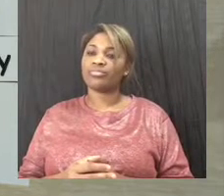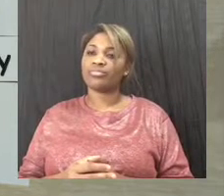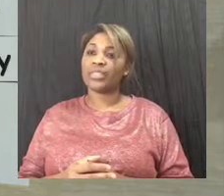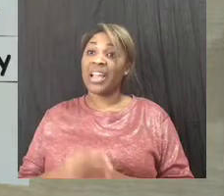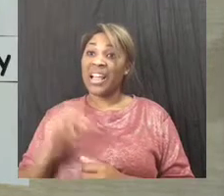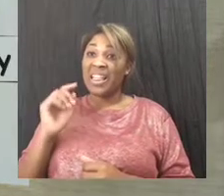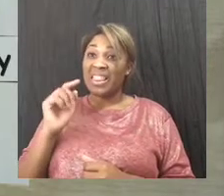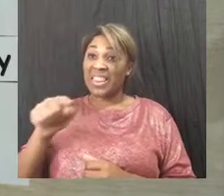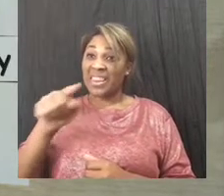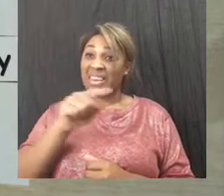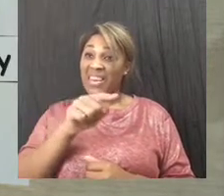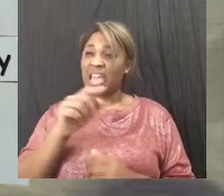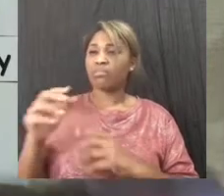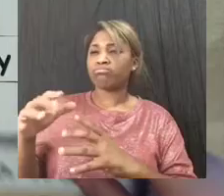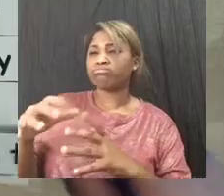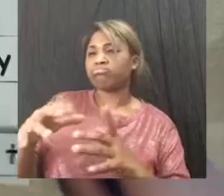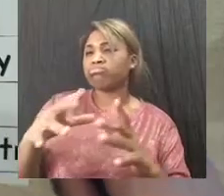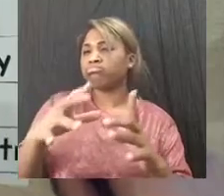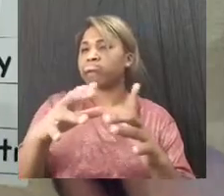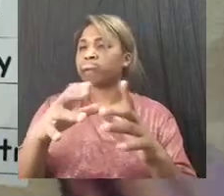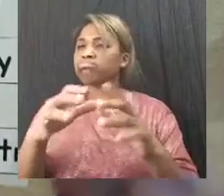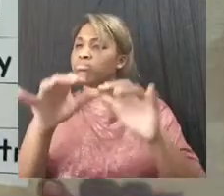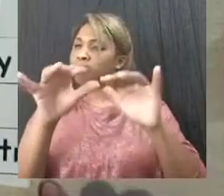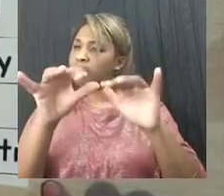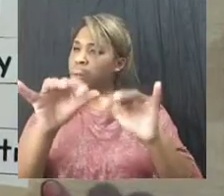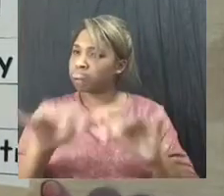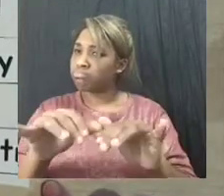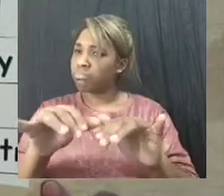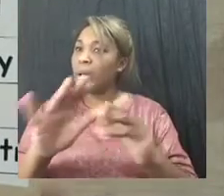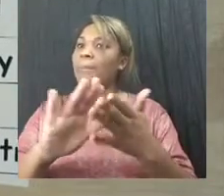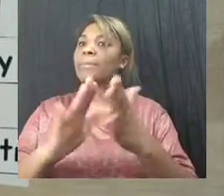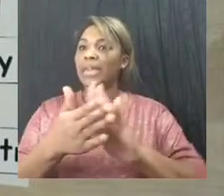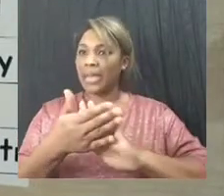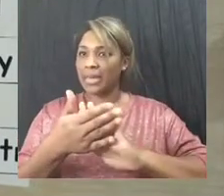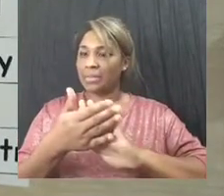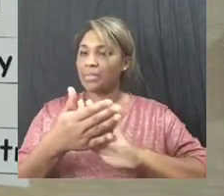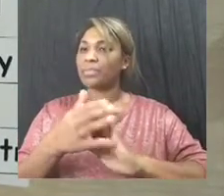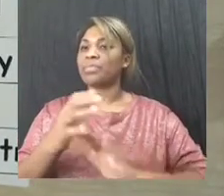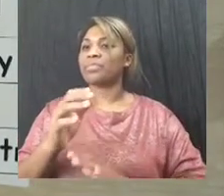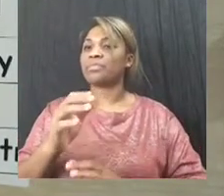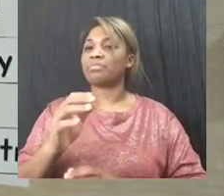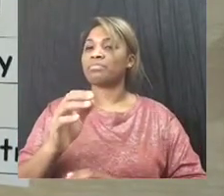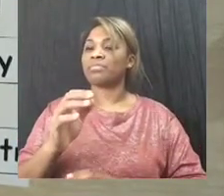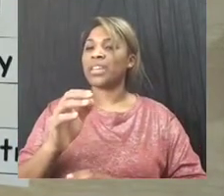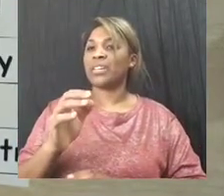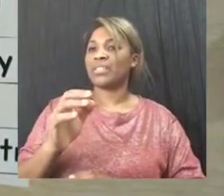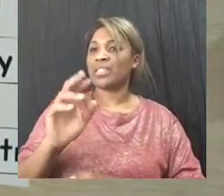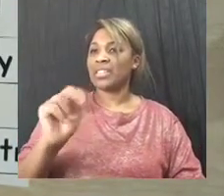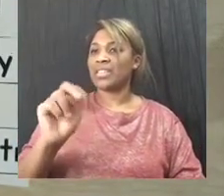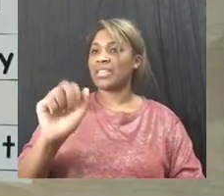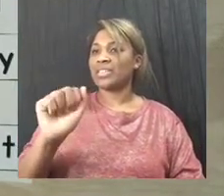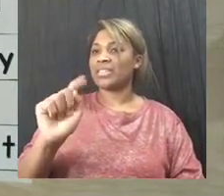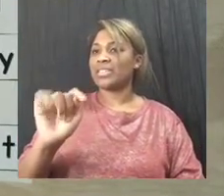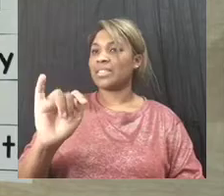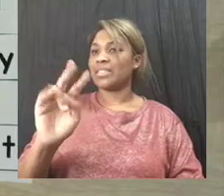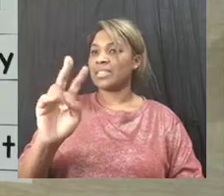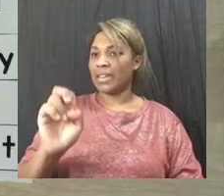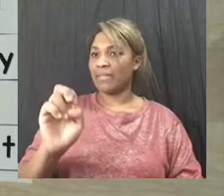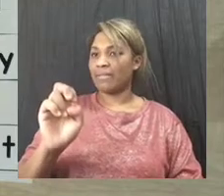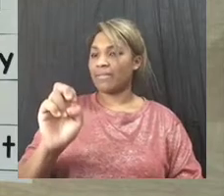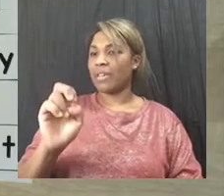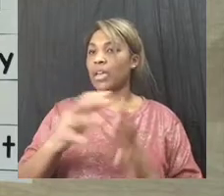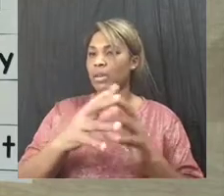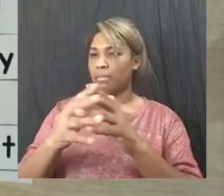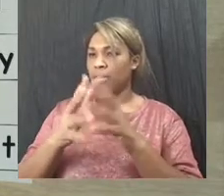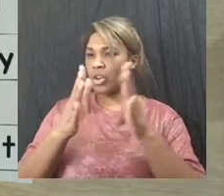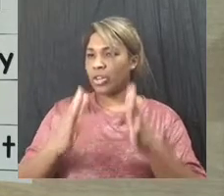they settled and they became the Native American tribes. This land bridge is